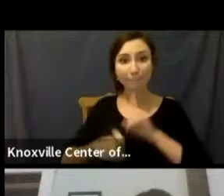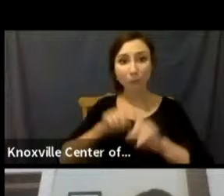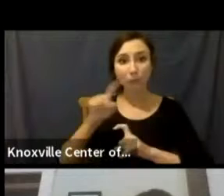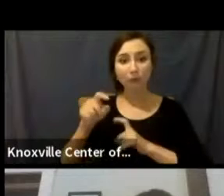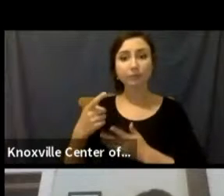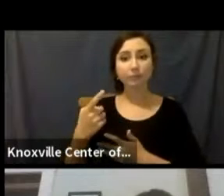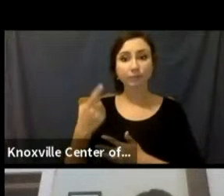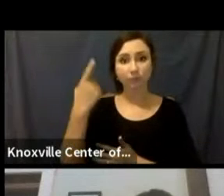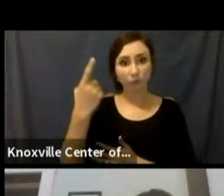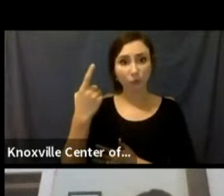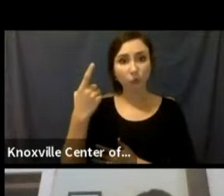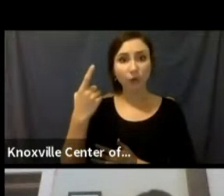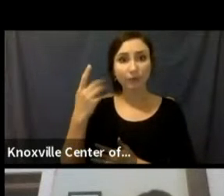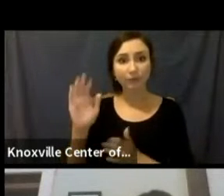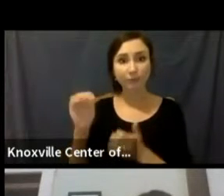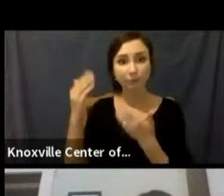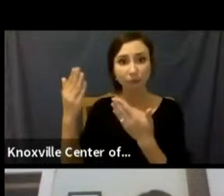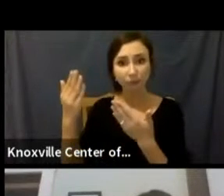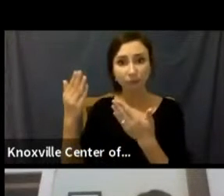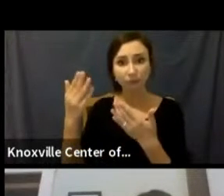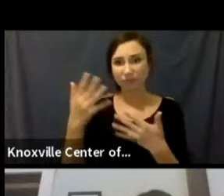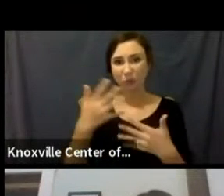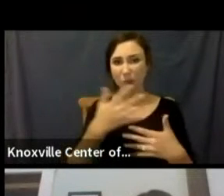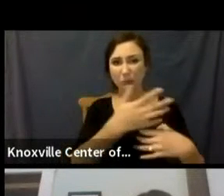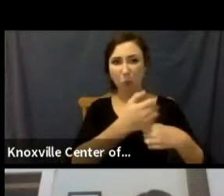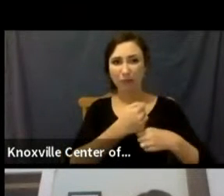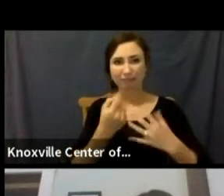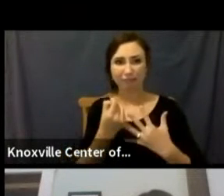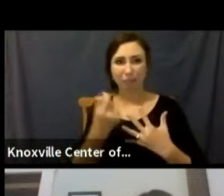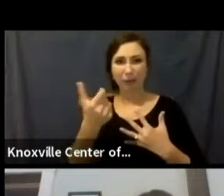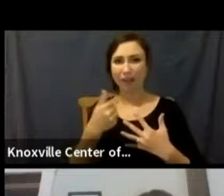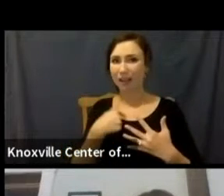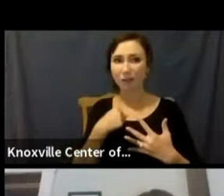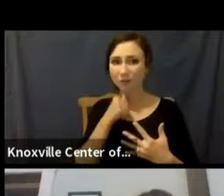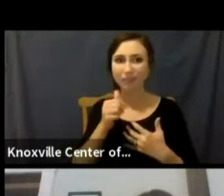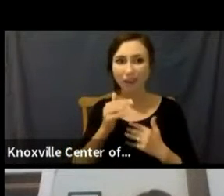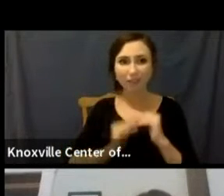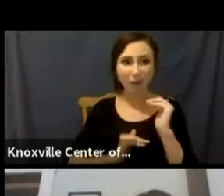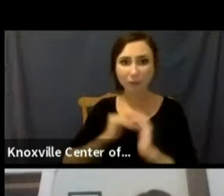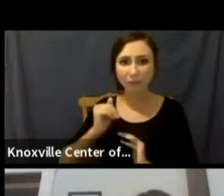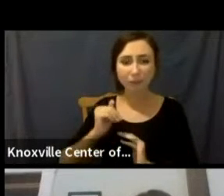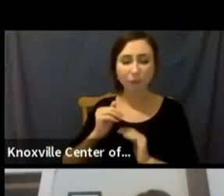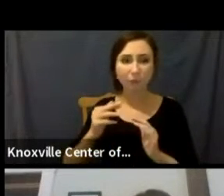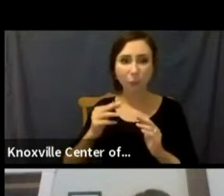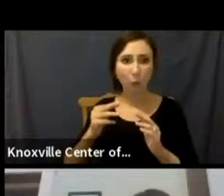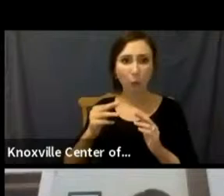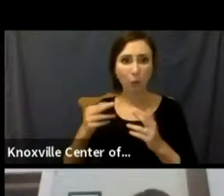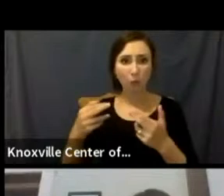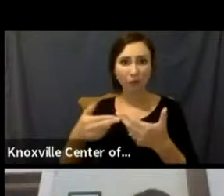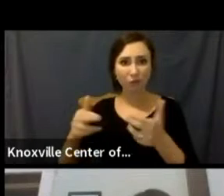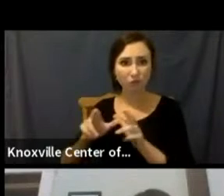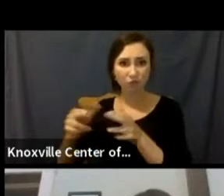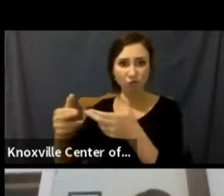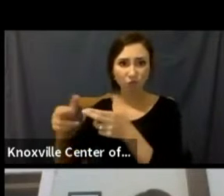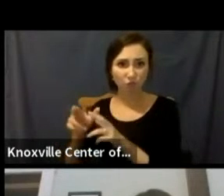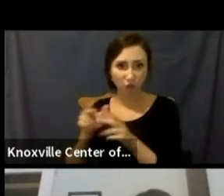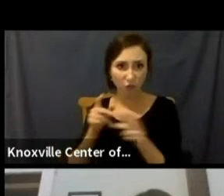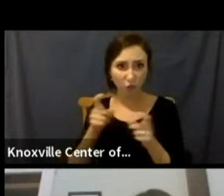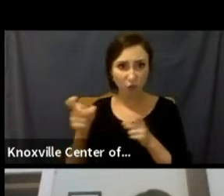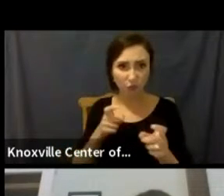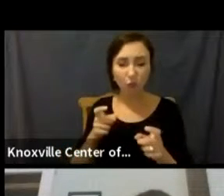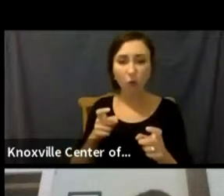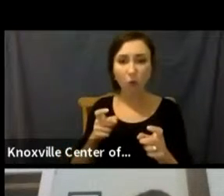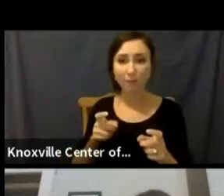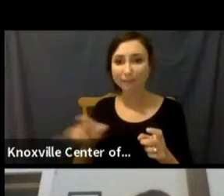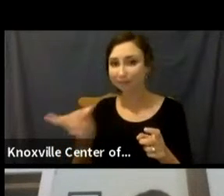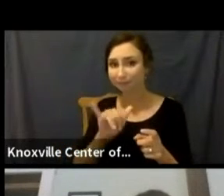of the proposals. I really was very uncomfortable with regional control. But like Dr. Sousa and